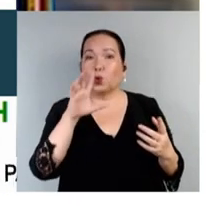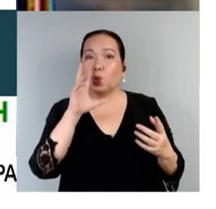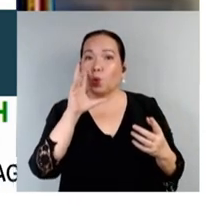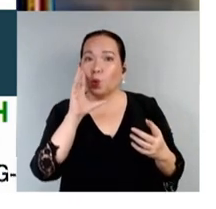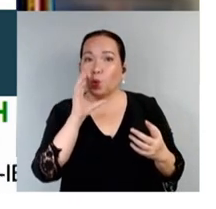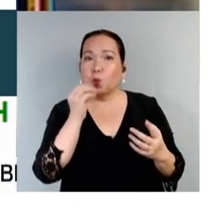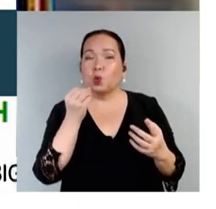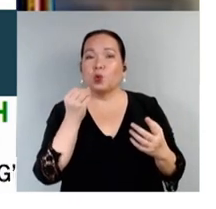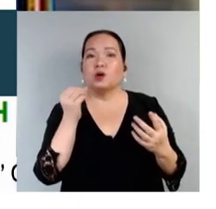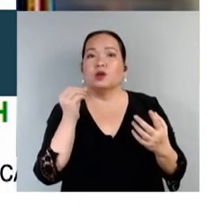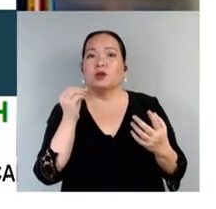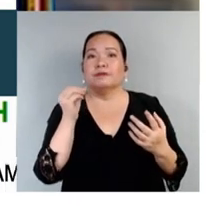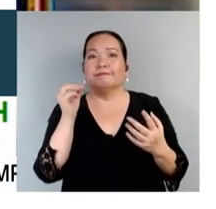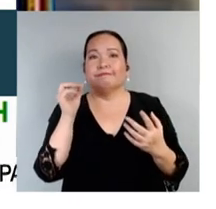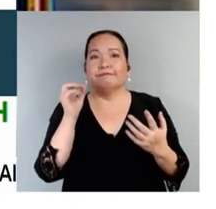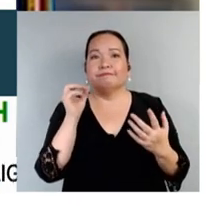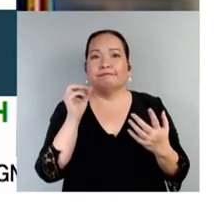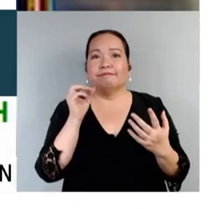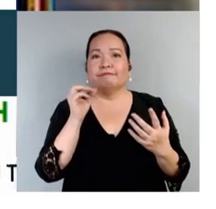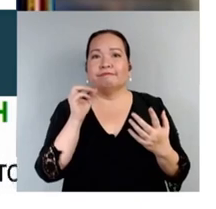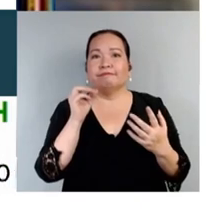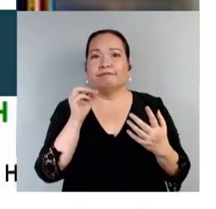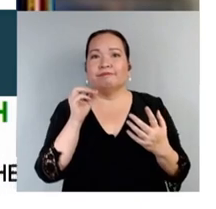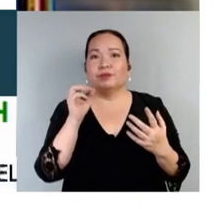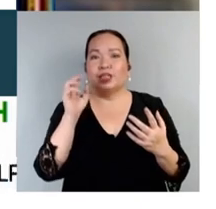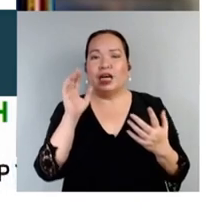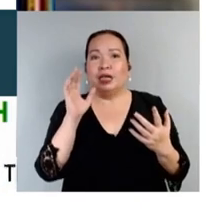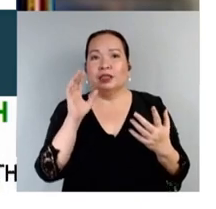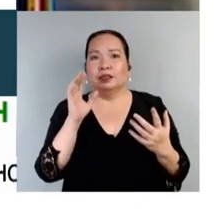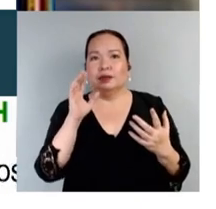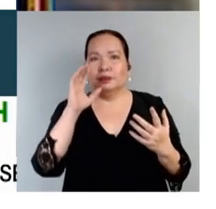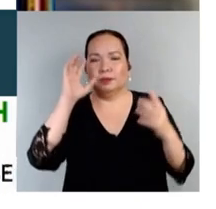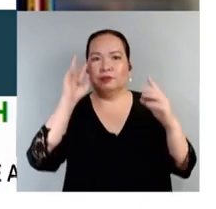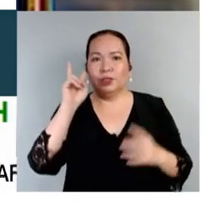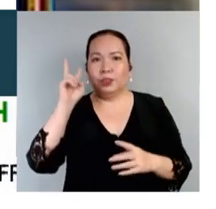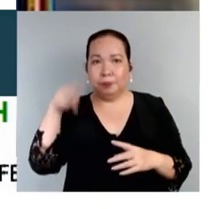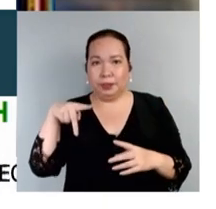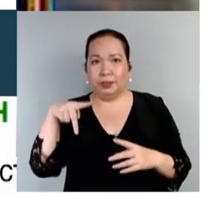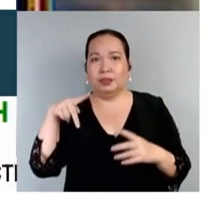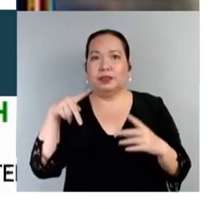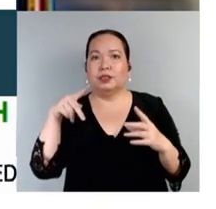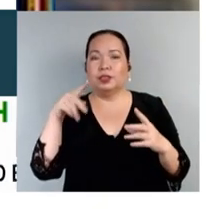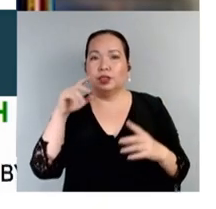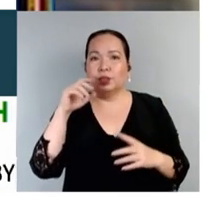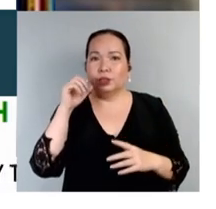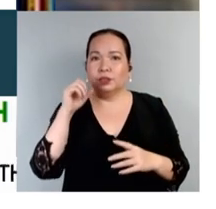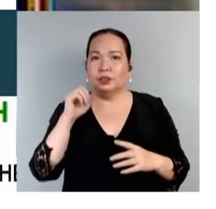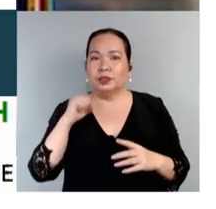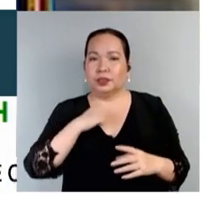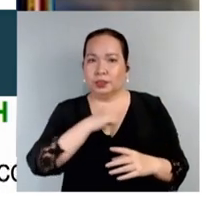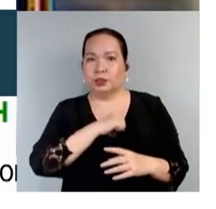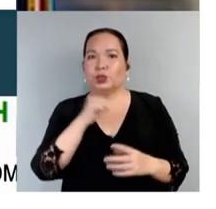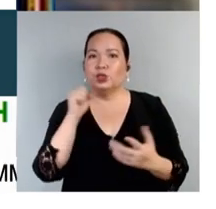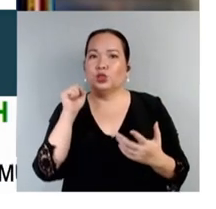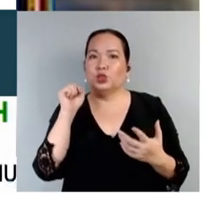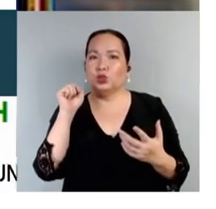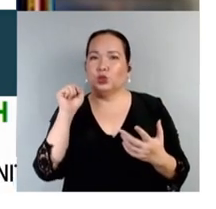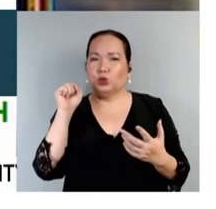of President Soto, Vice President Soto and a President Ping Lacson.